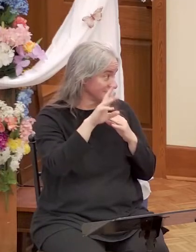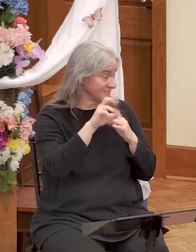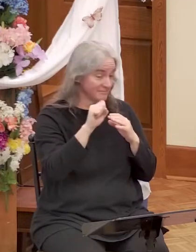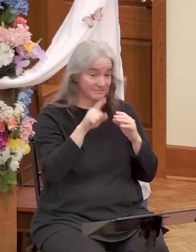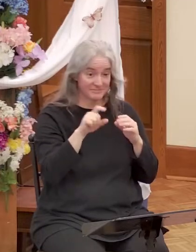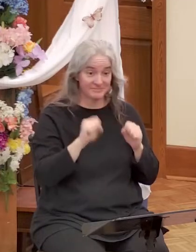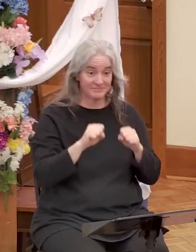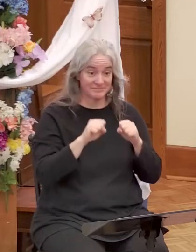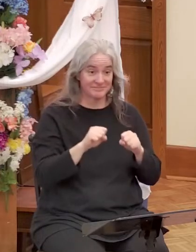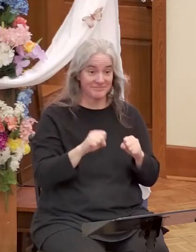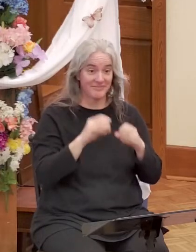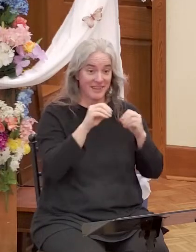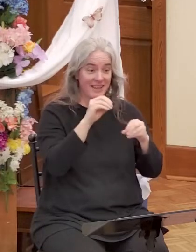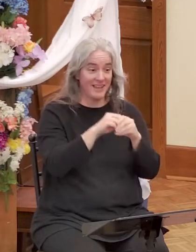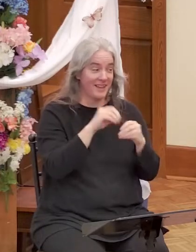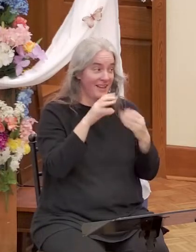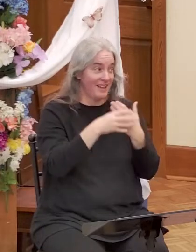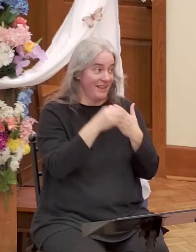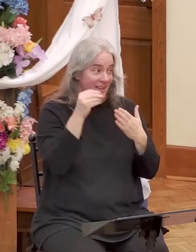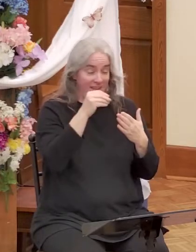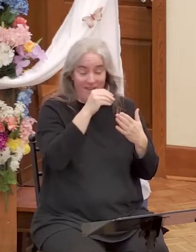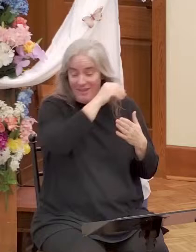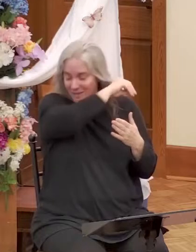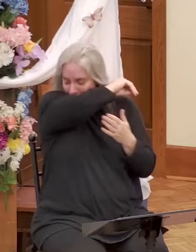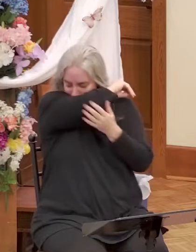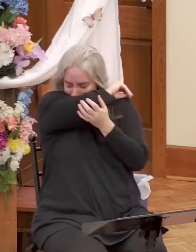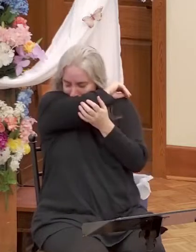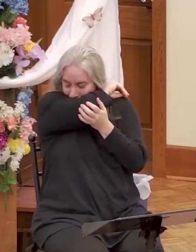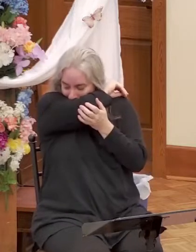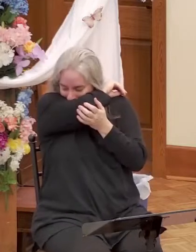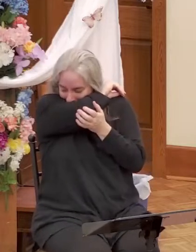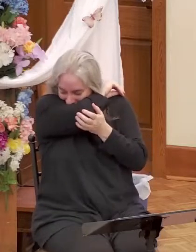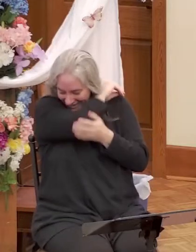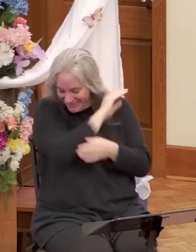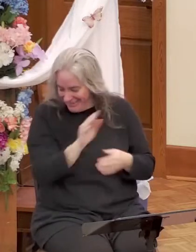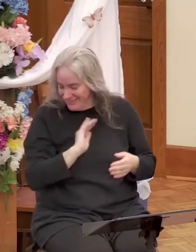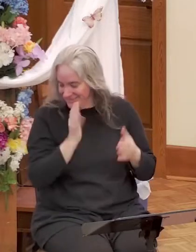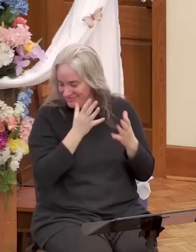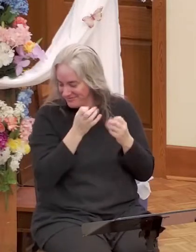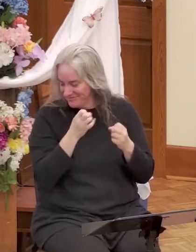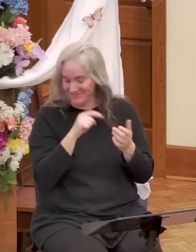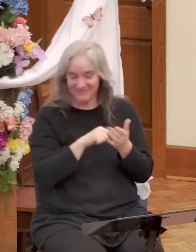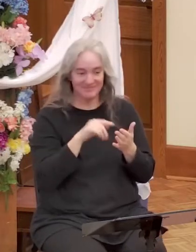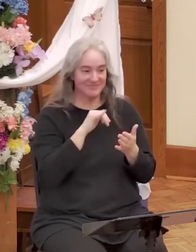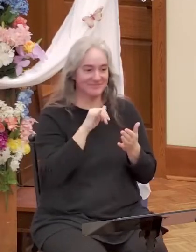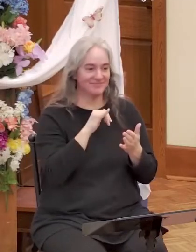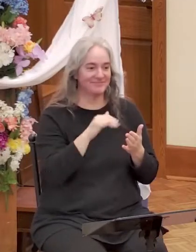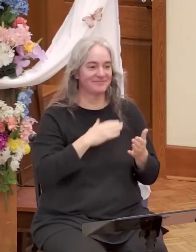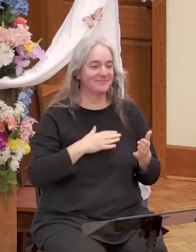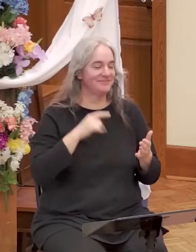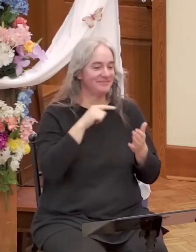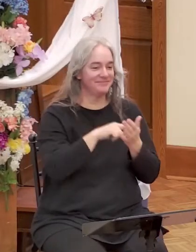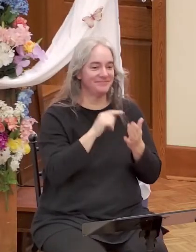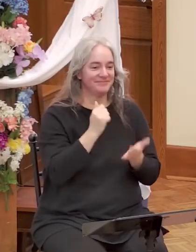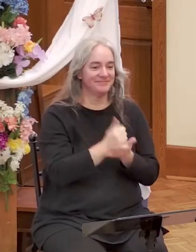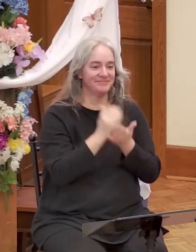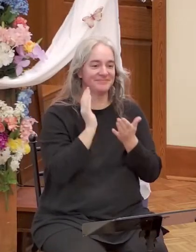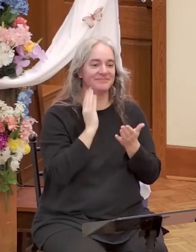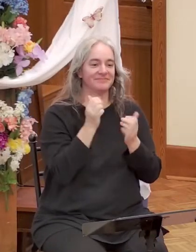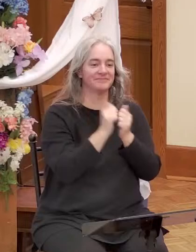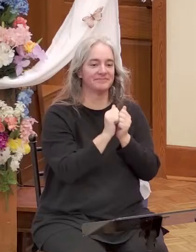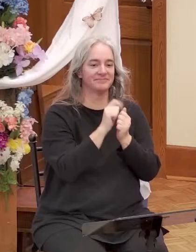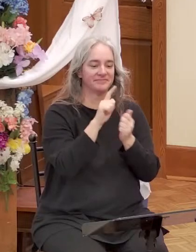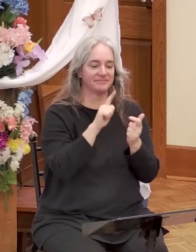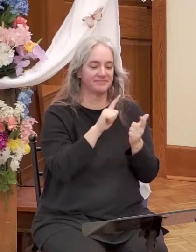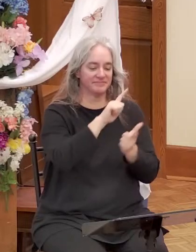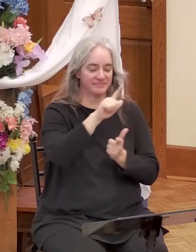We take those too. So these bottles help us with the loads of love.